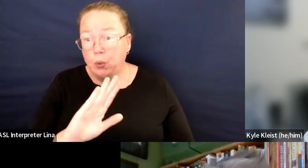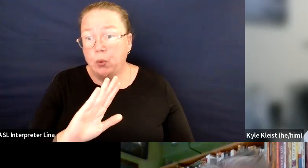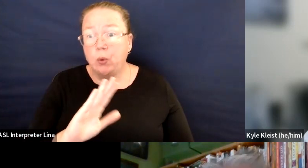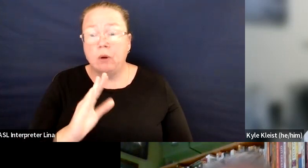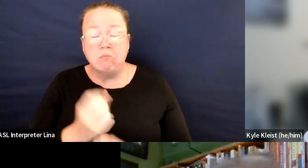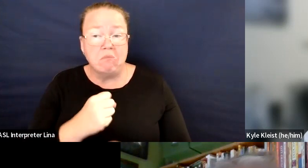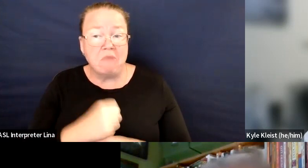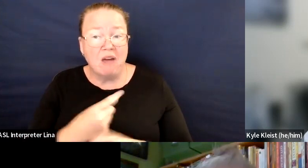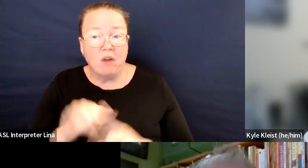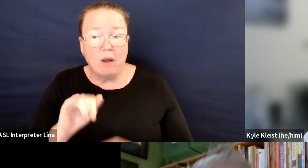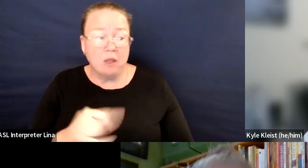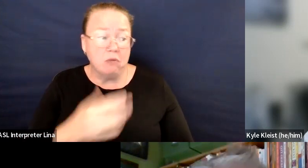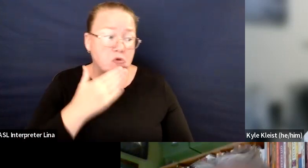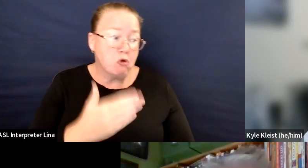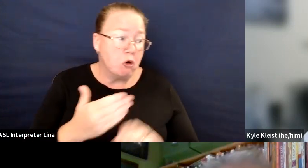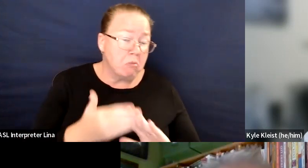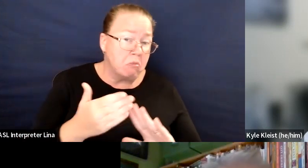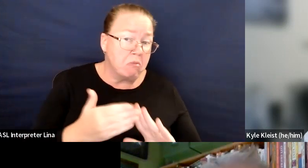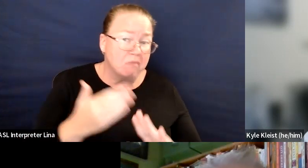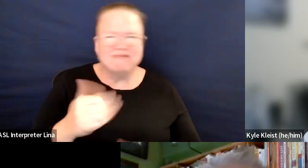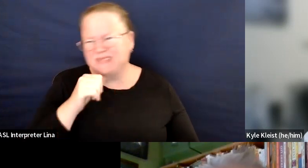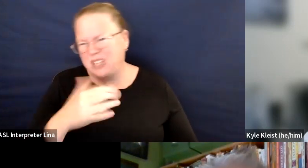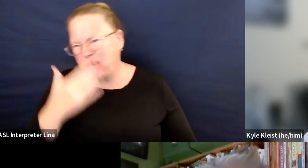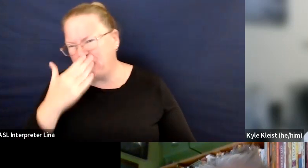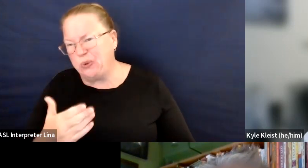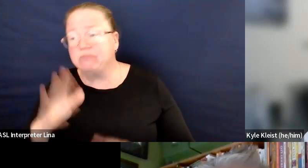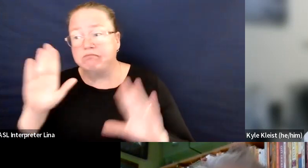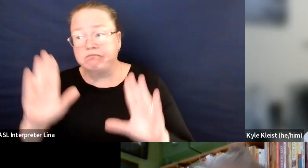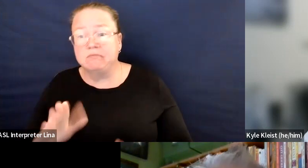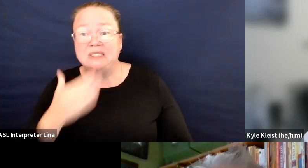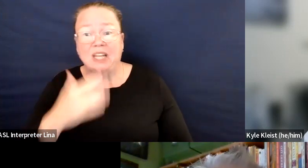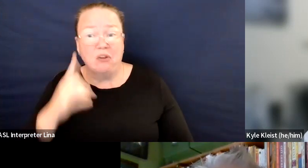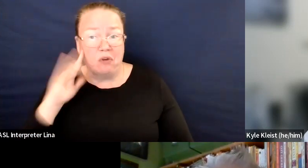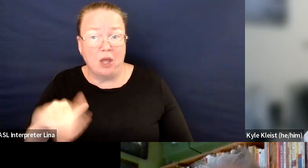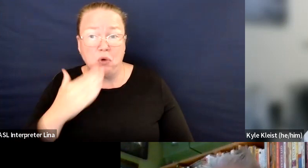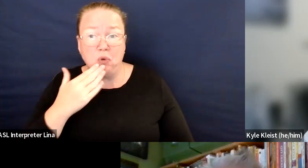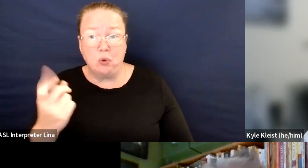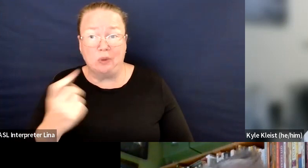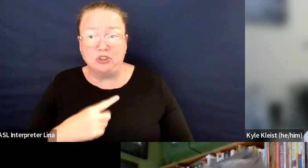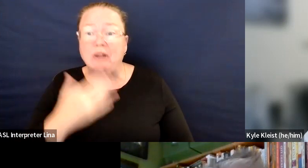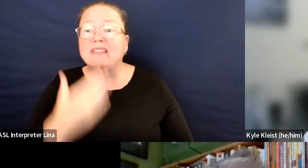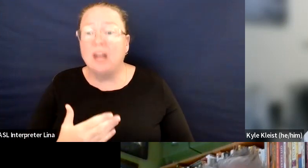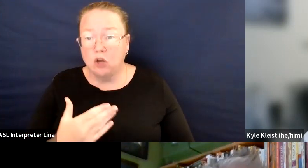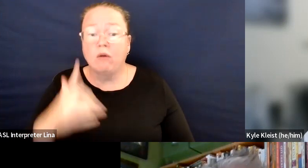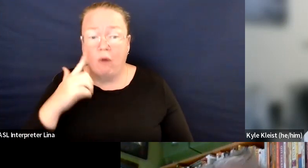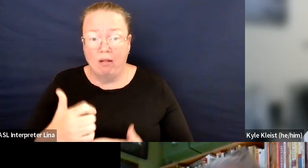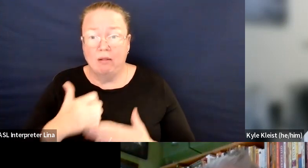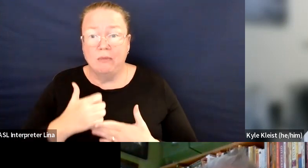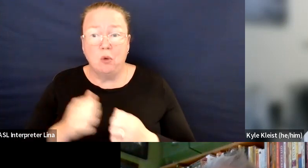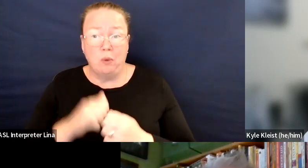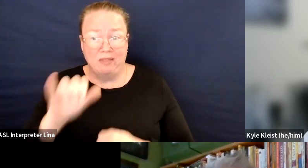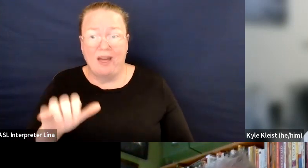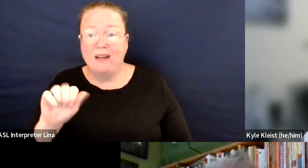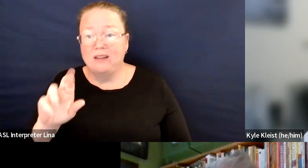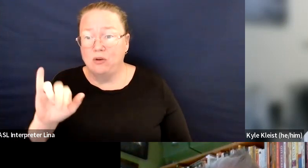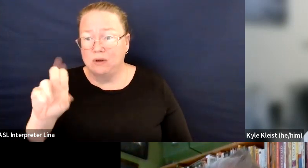of it, what's going well or what maybe isn't going so well. That would be great. Thank you for that good question. Thanks for helping us with that, Arius.